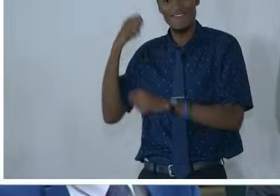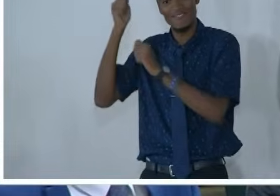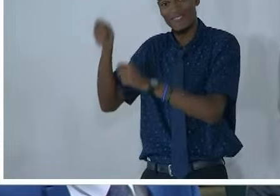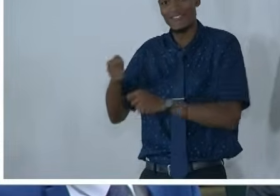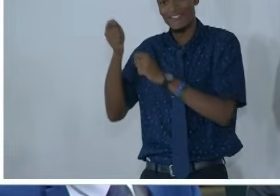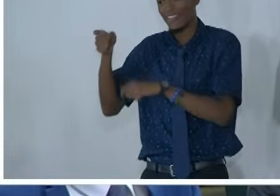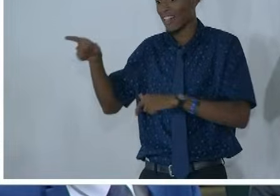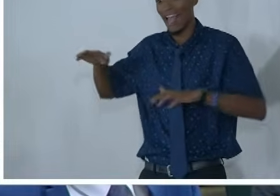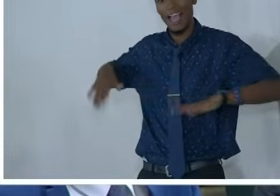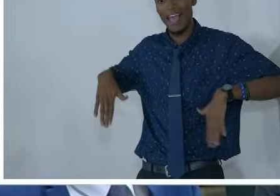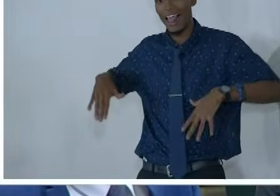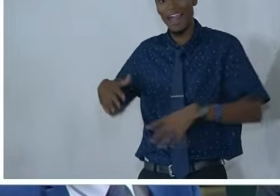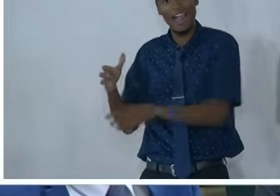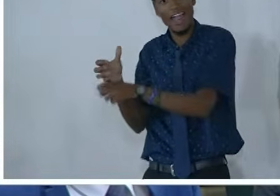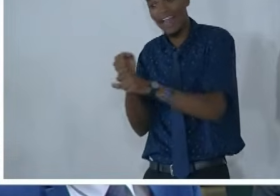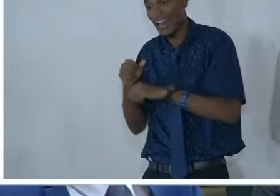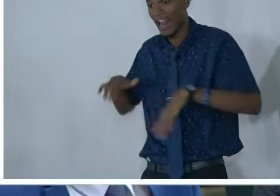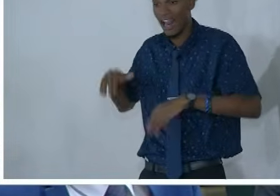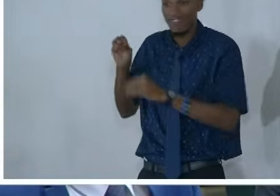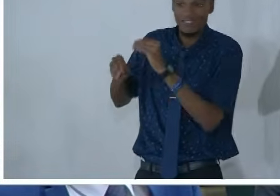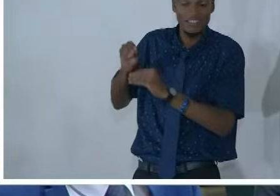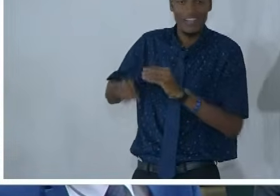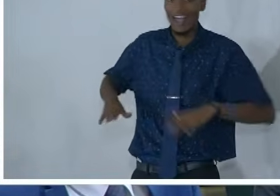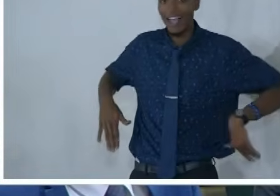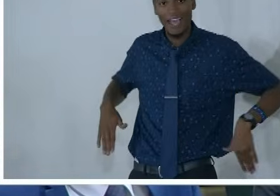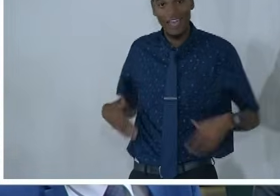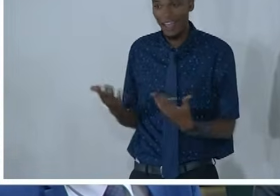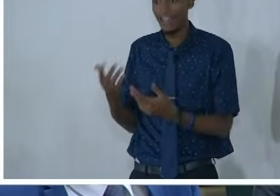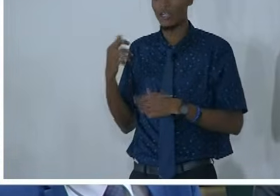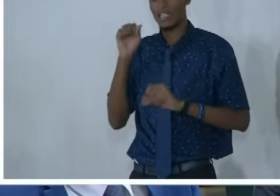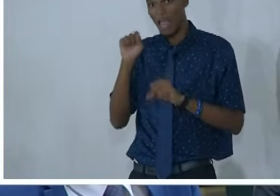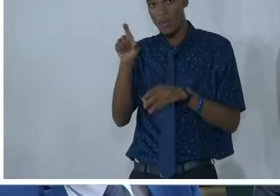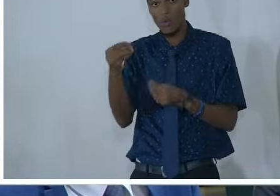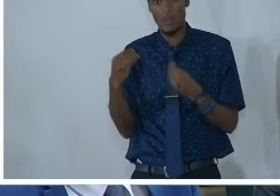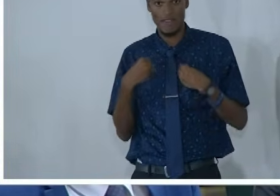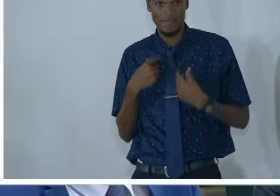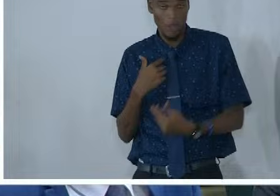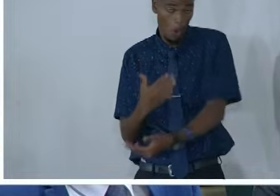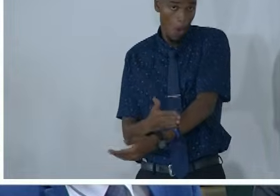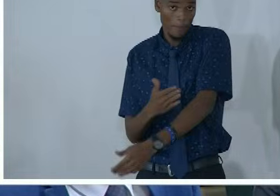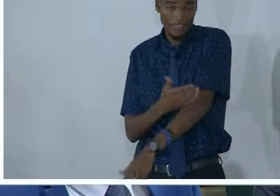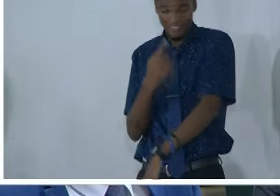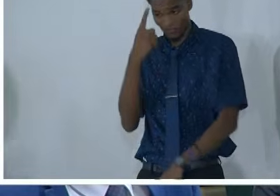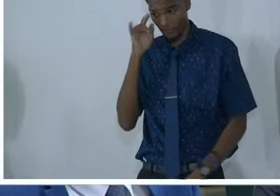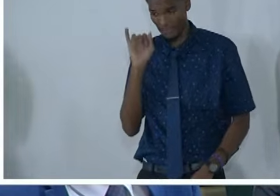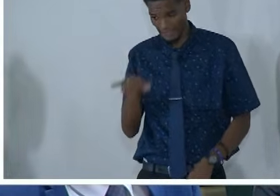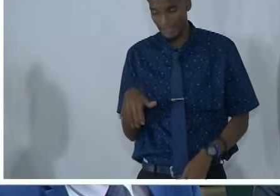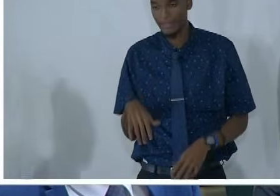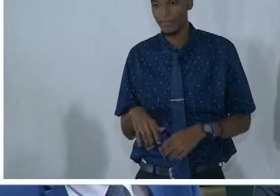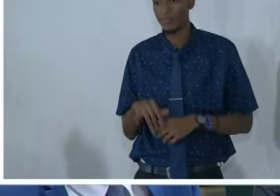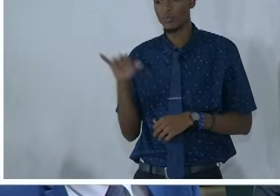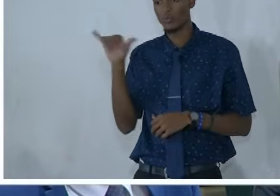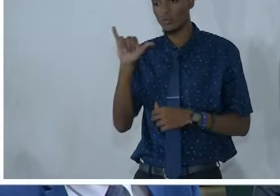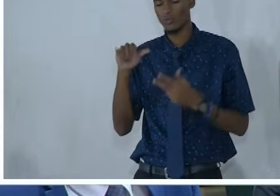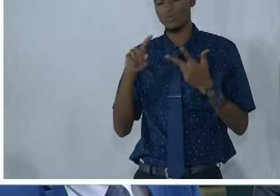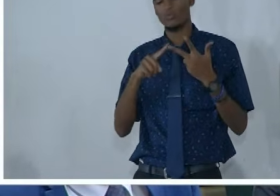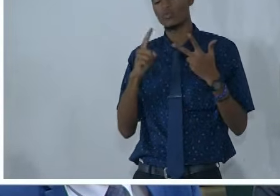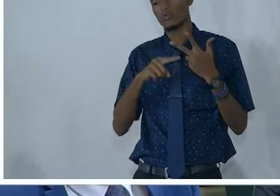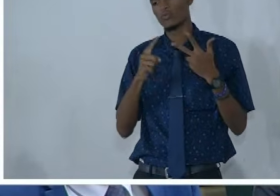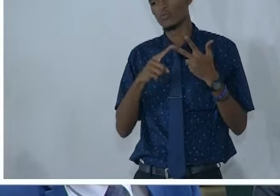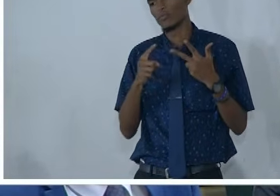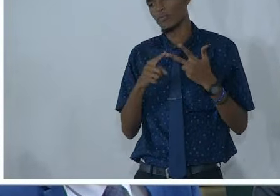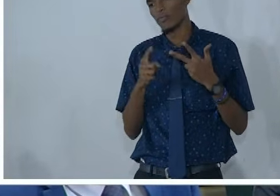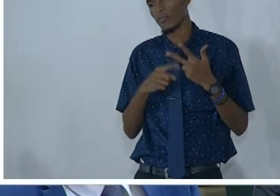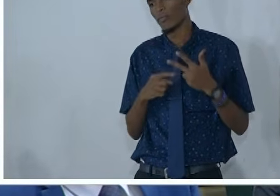or rehabilitated? And can you give an update on that? Third